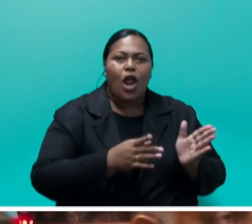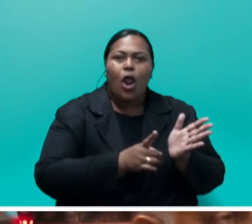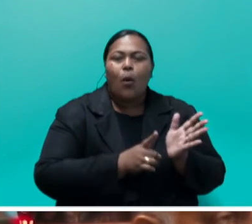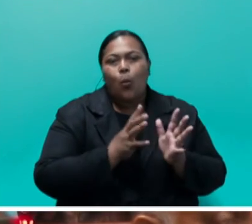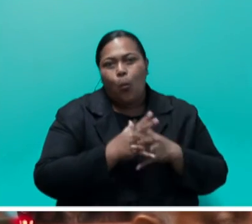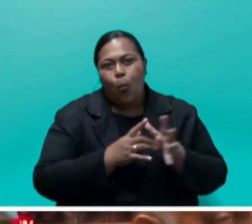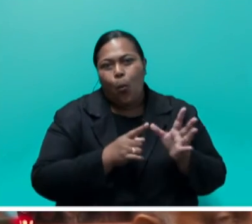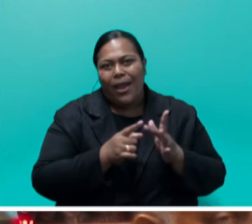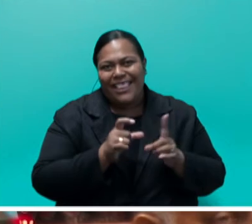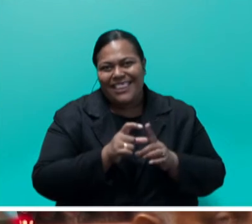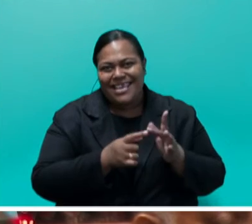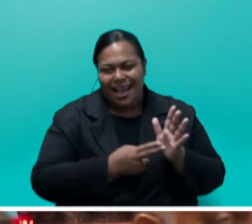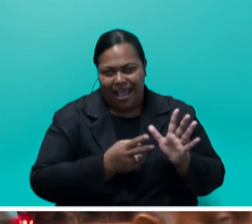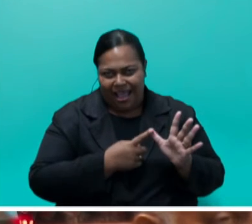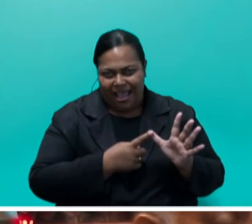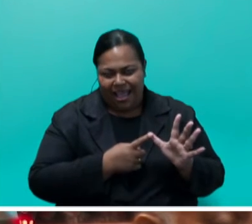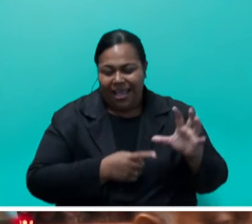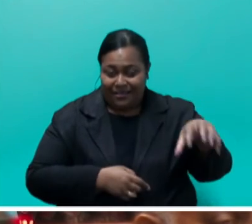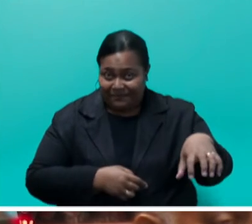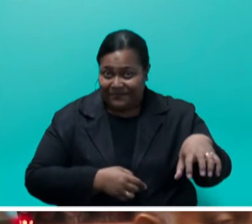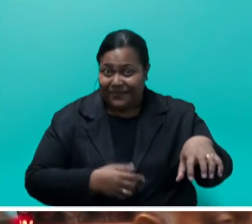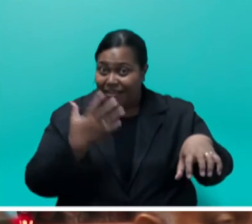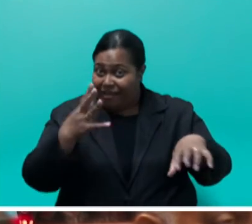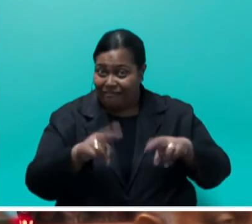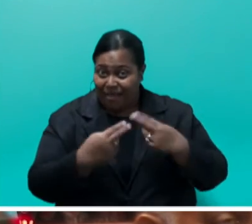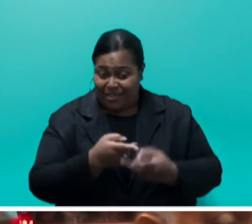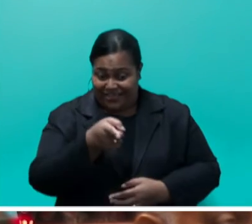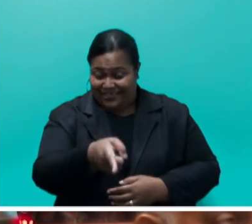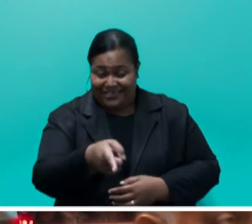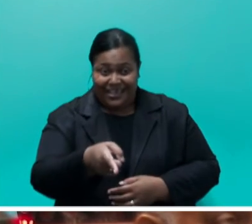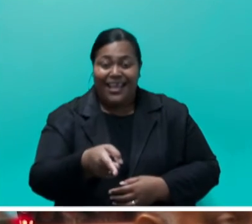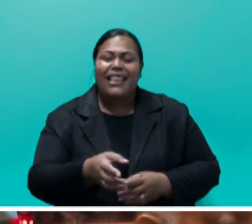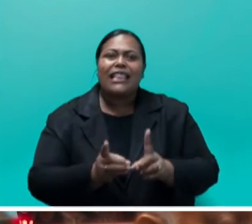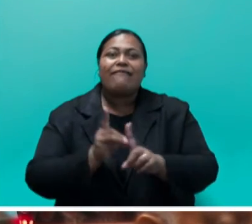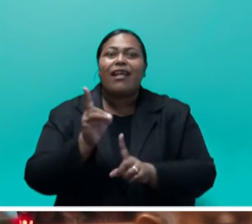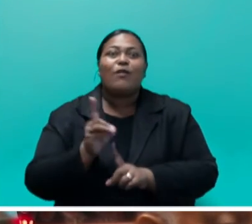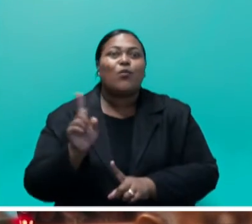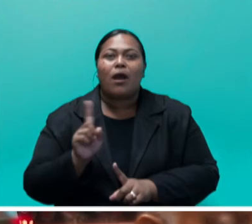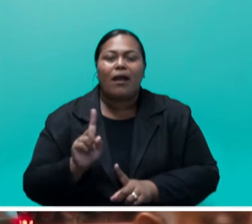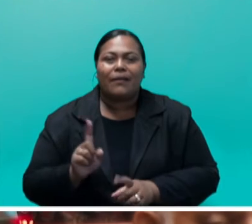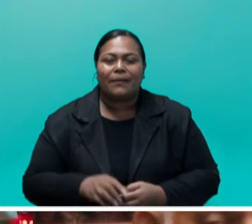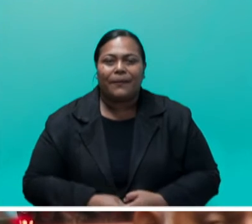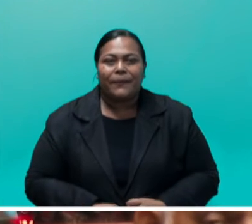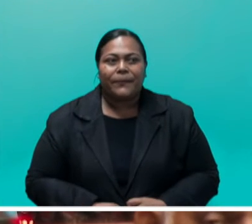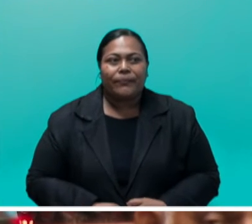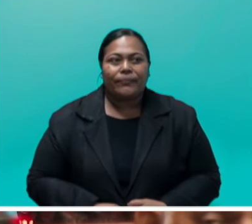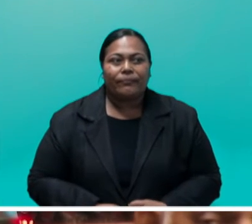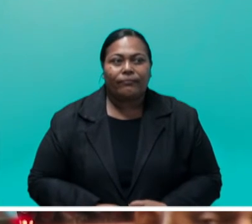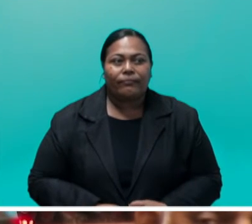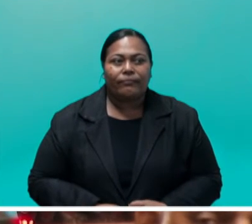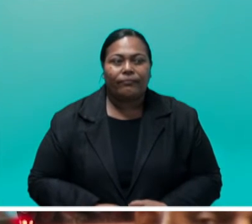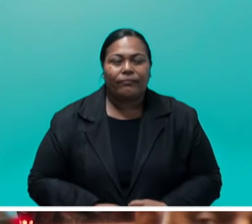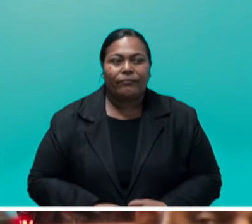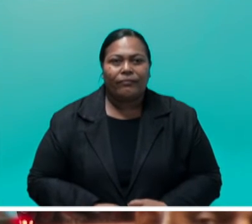To date, the 5 families in Lomaivuna have developed from a hopeless